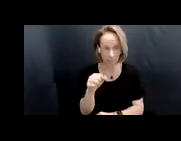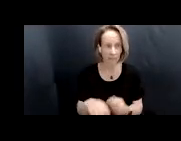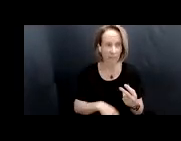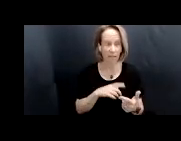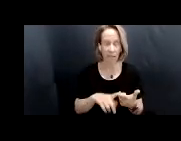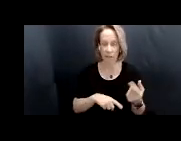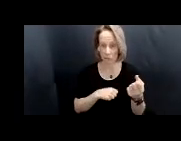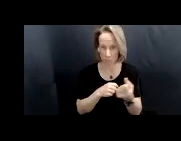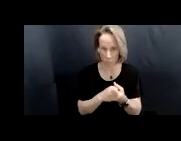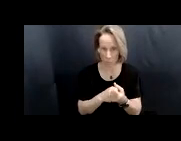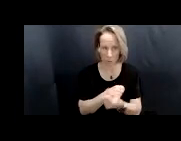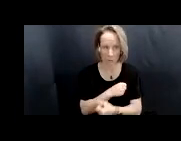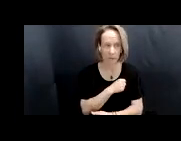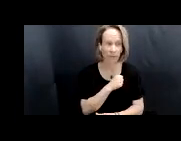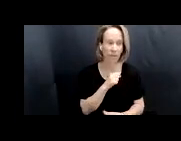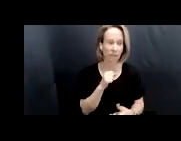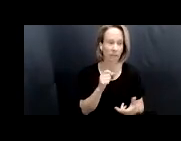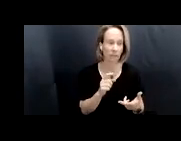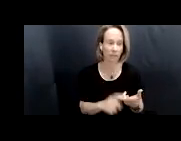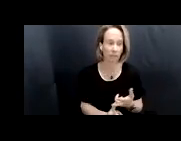a listening ear,